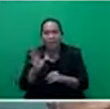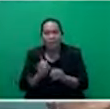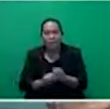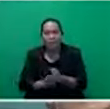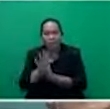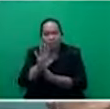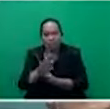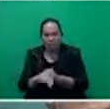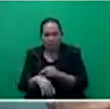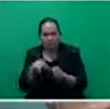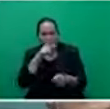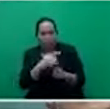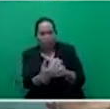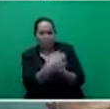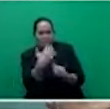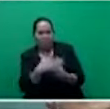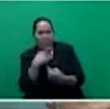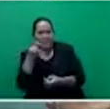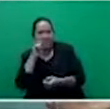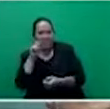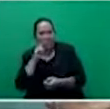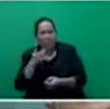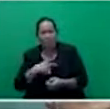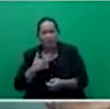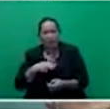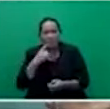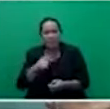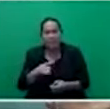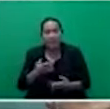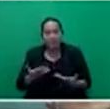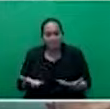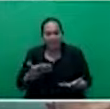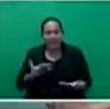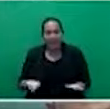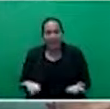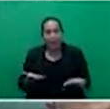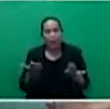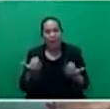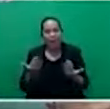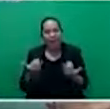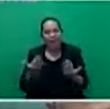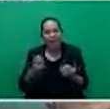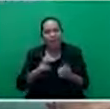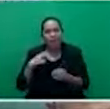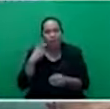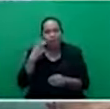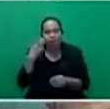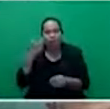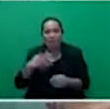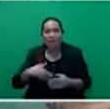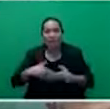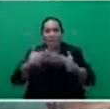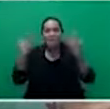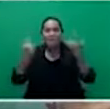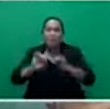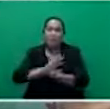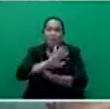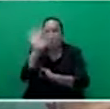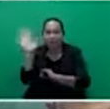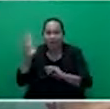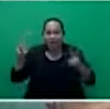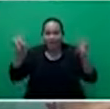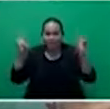sir? Because we are now welcoming tourists to this country with the big Bula that we've known about. The